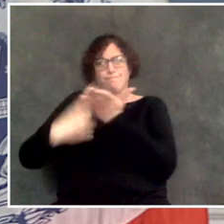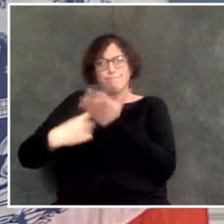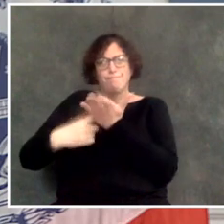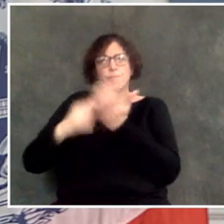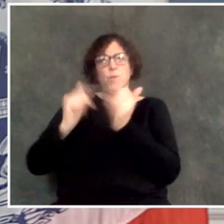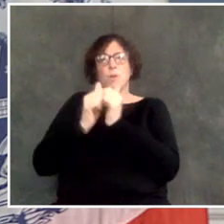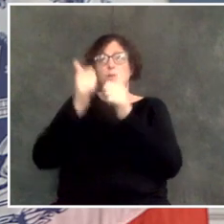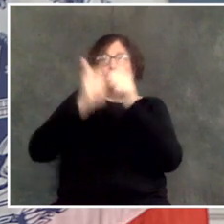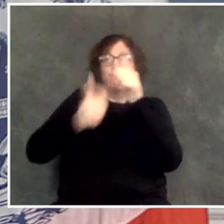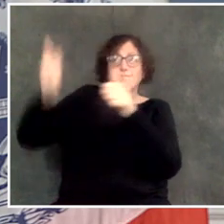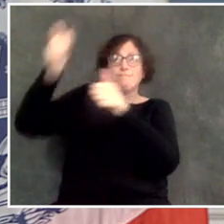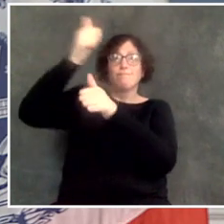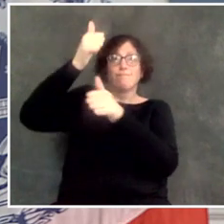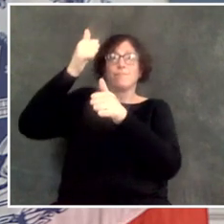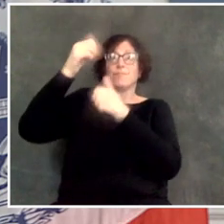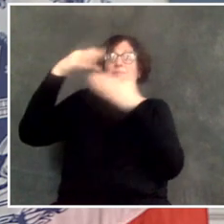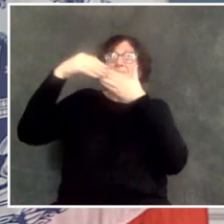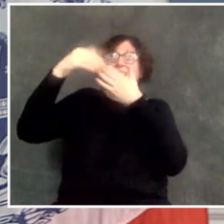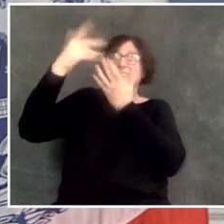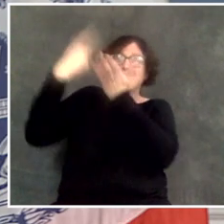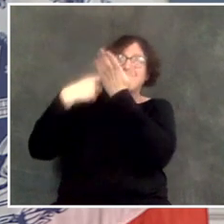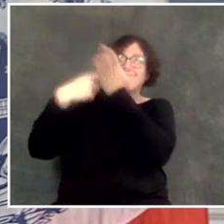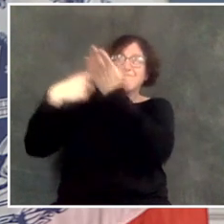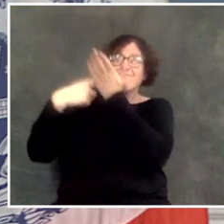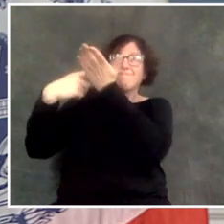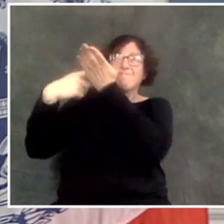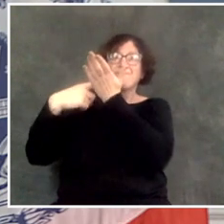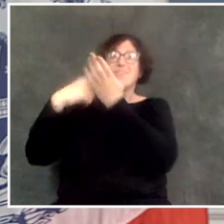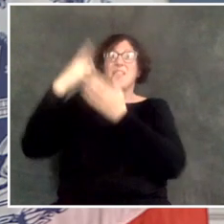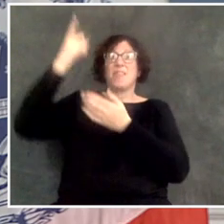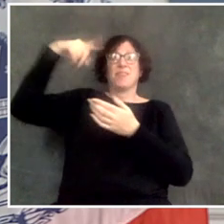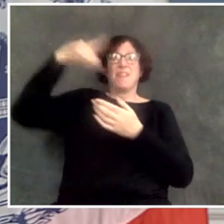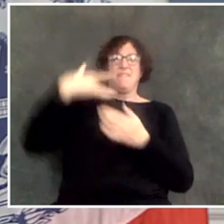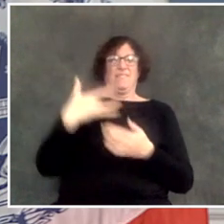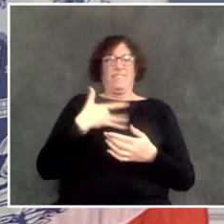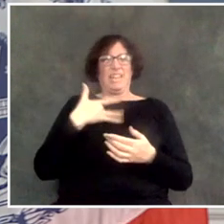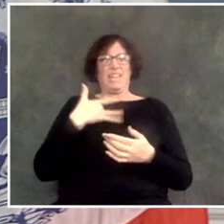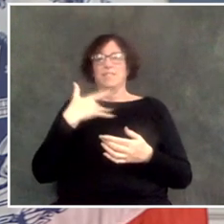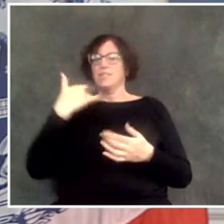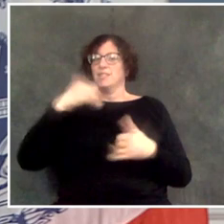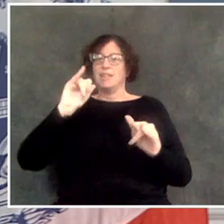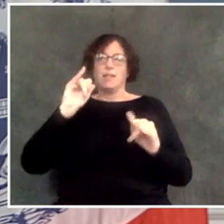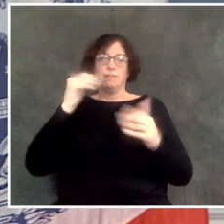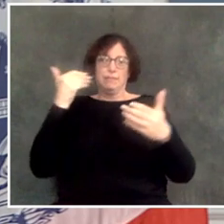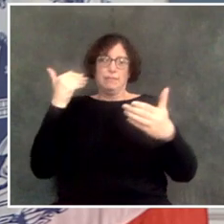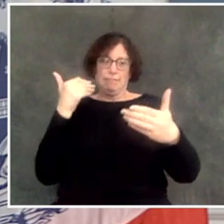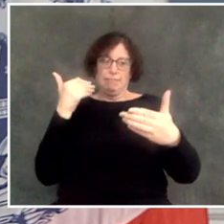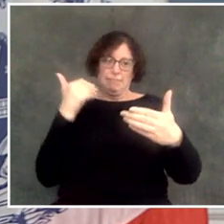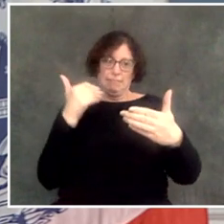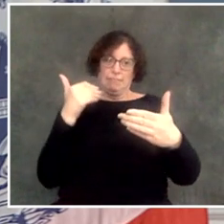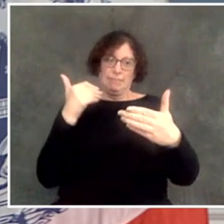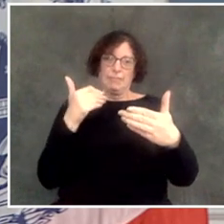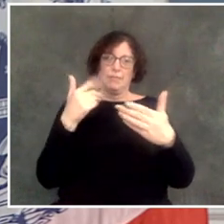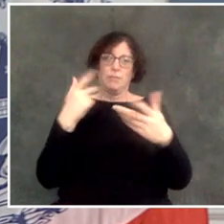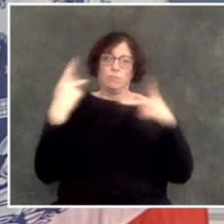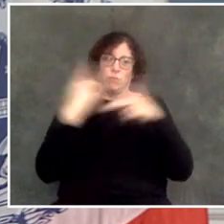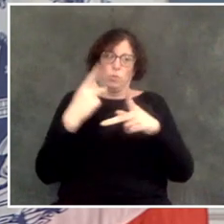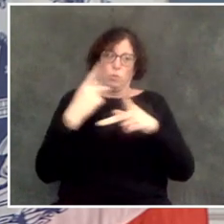the infection peak. There's still a lag time in terms of how that turns into hospitalizations, and particularly in the ICU.